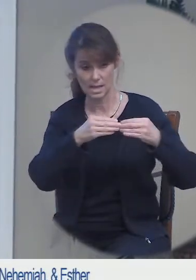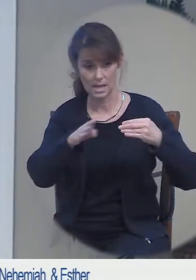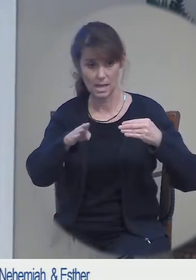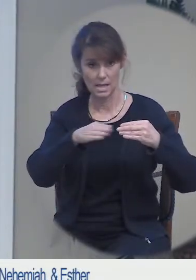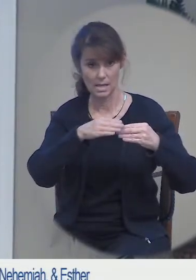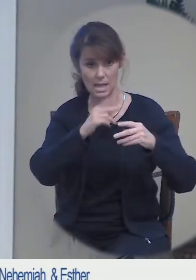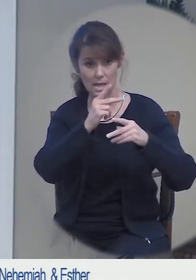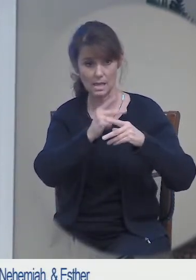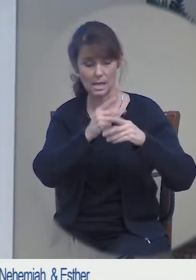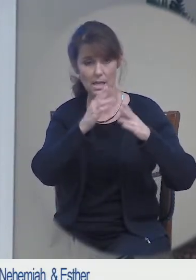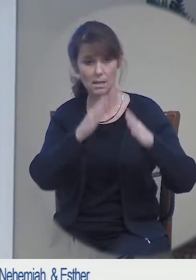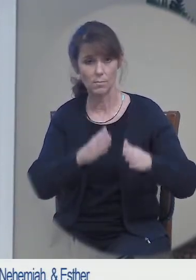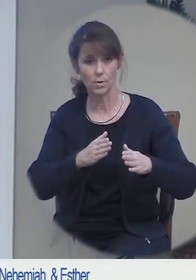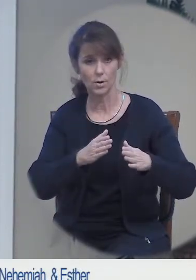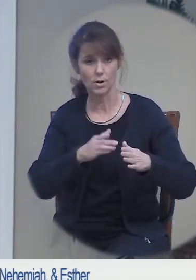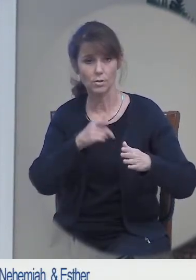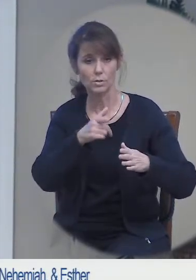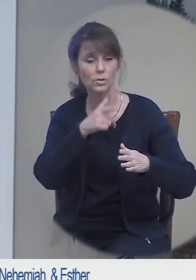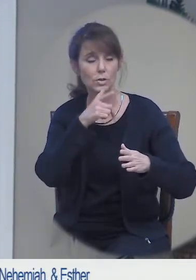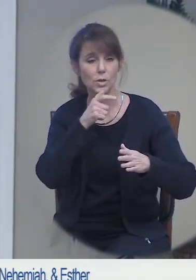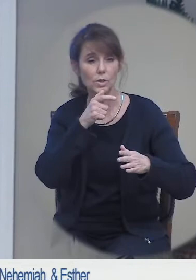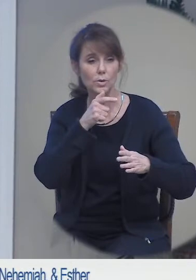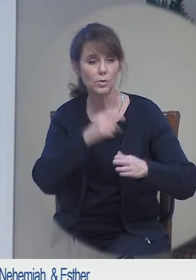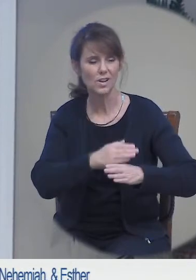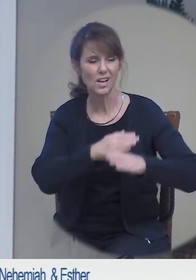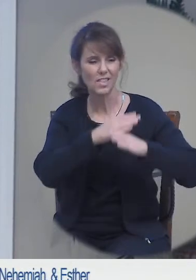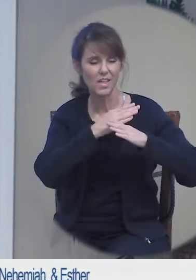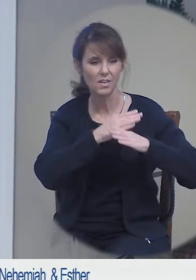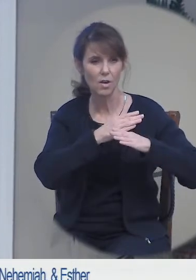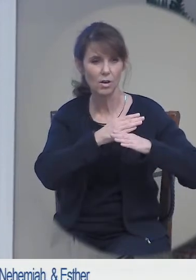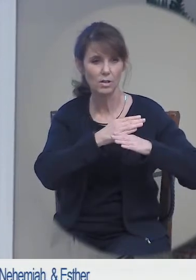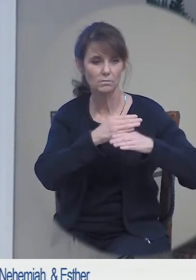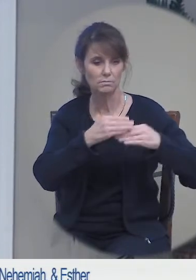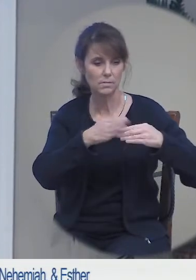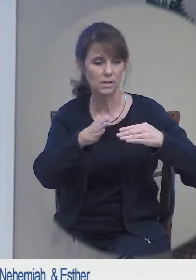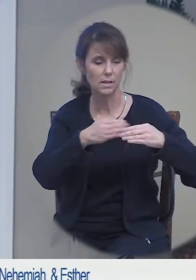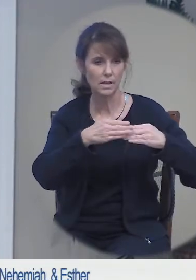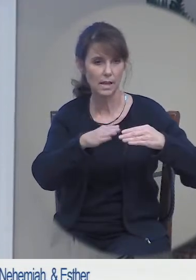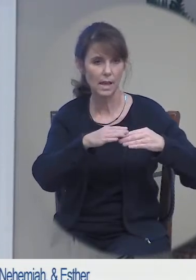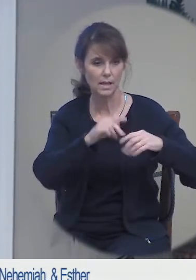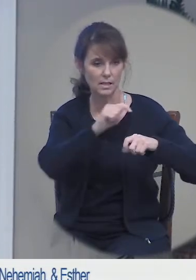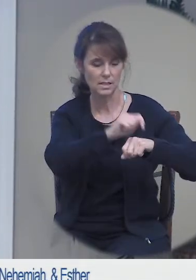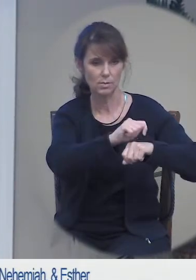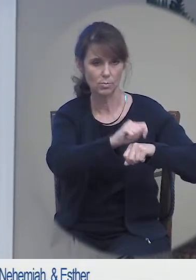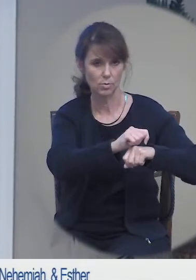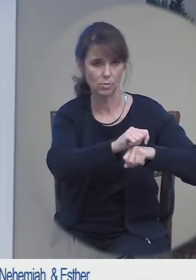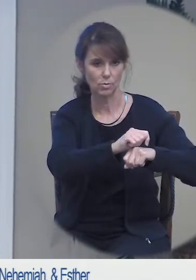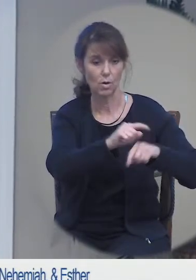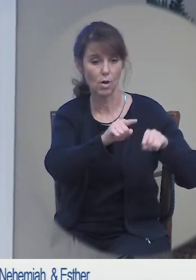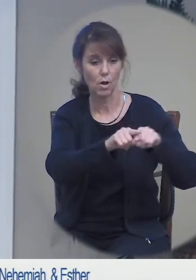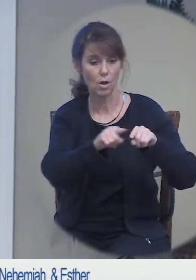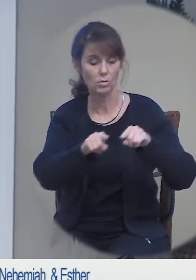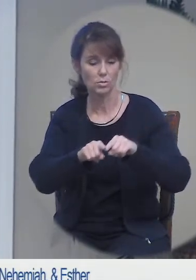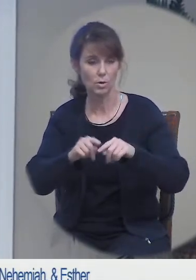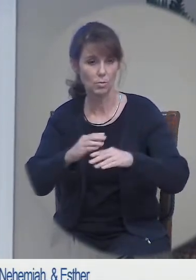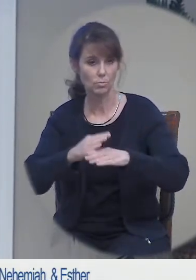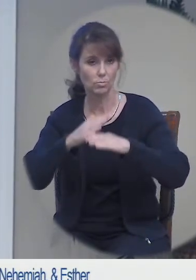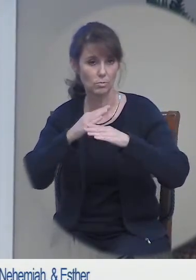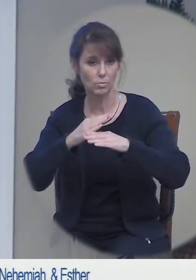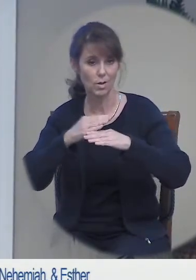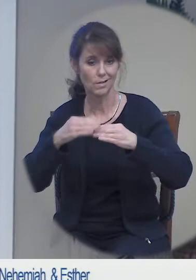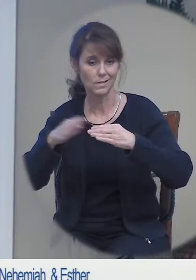to the temple, but it seemed like Nehemiah used those also to help guard the gates to the city. It seems to be